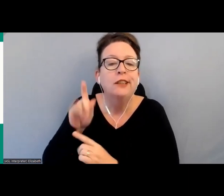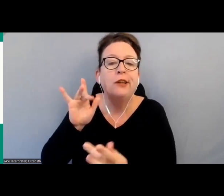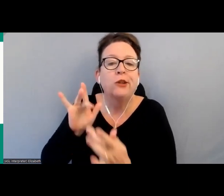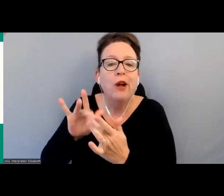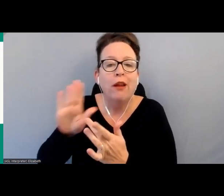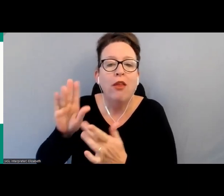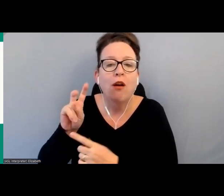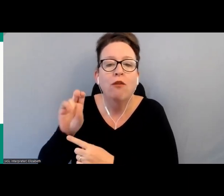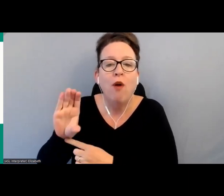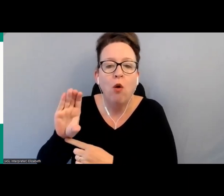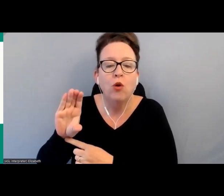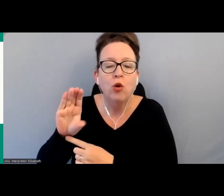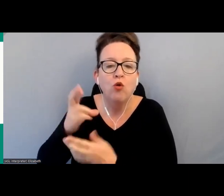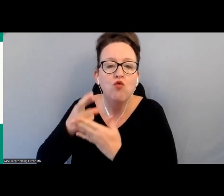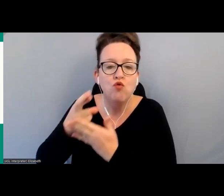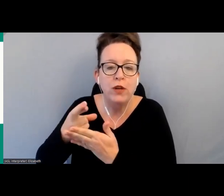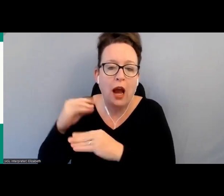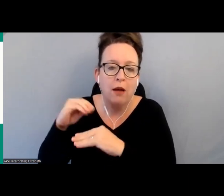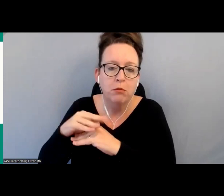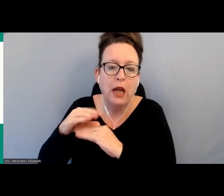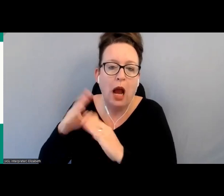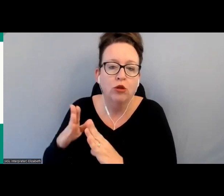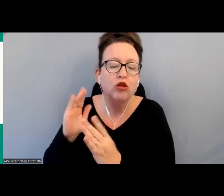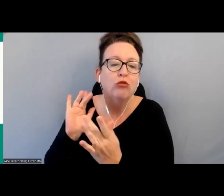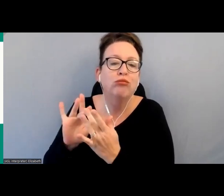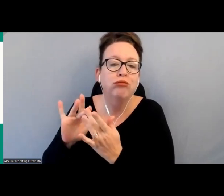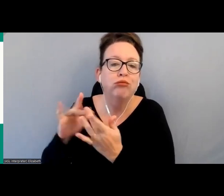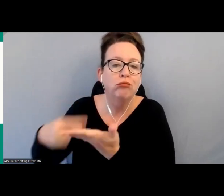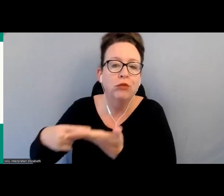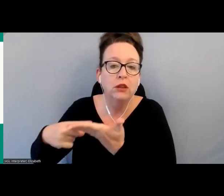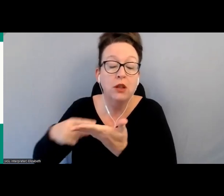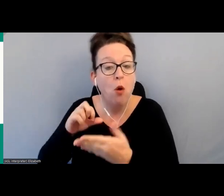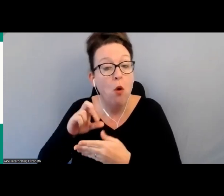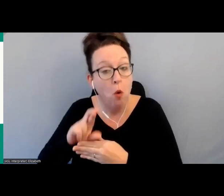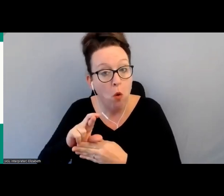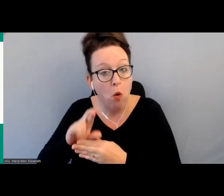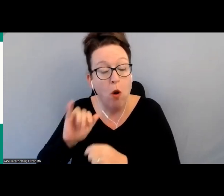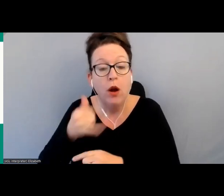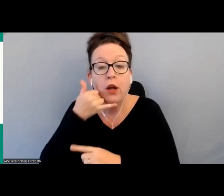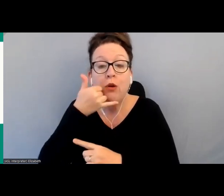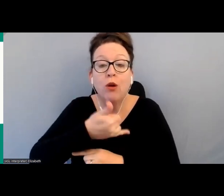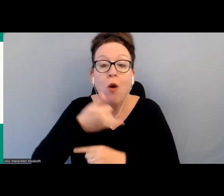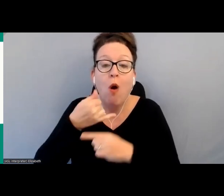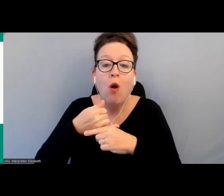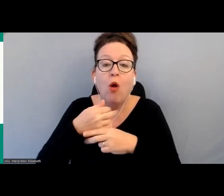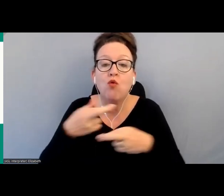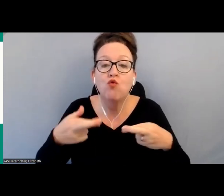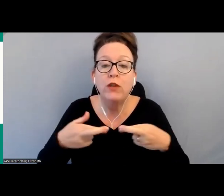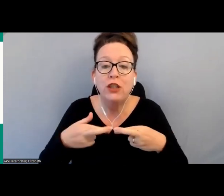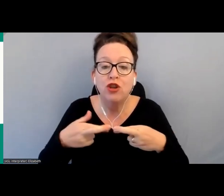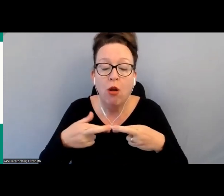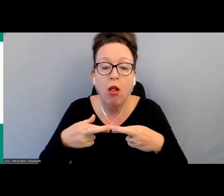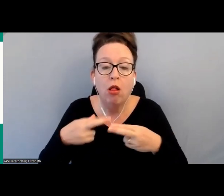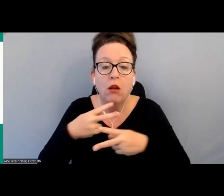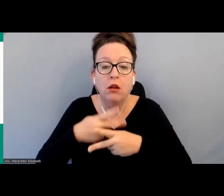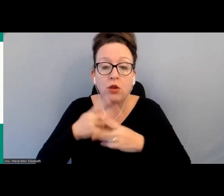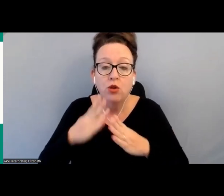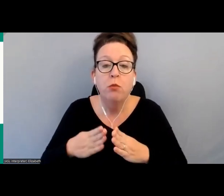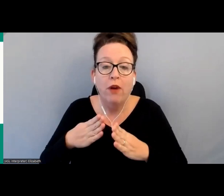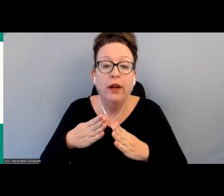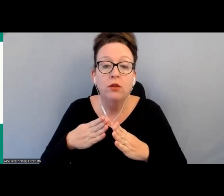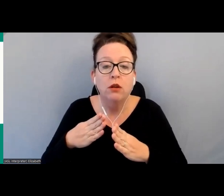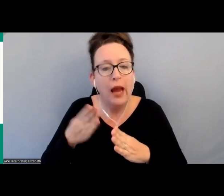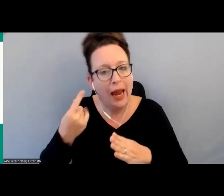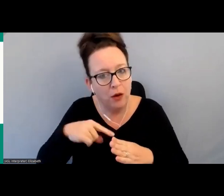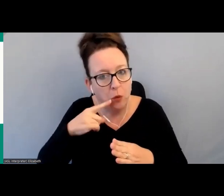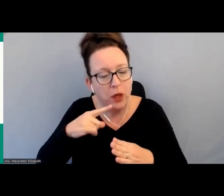vocational rehabilitation counselor, or you can call a regional supervisor, and we'll